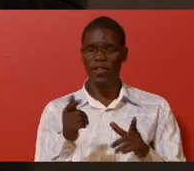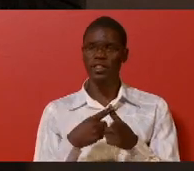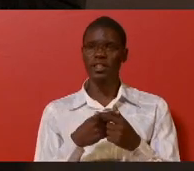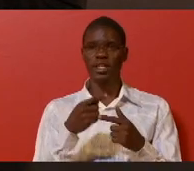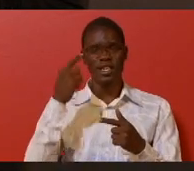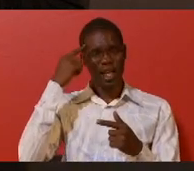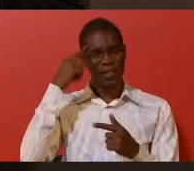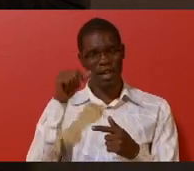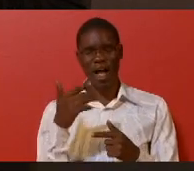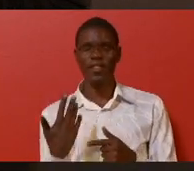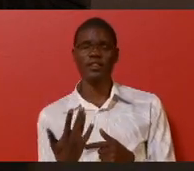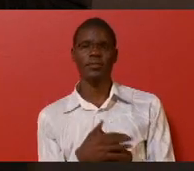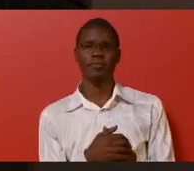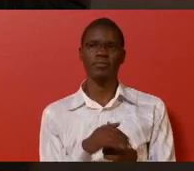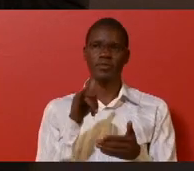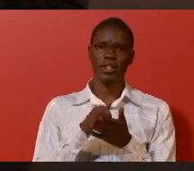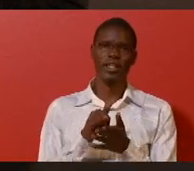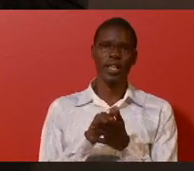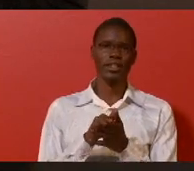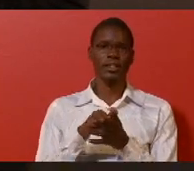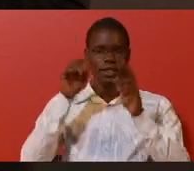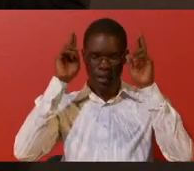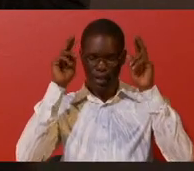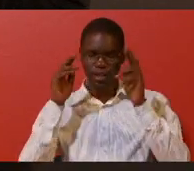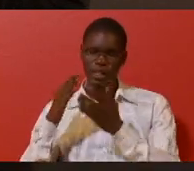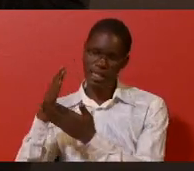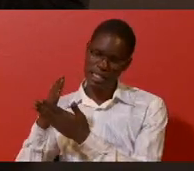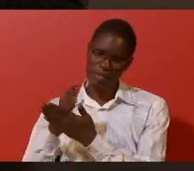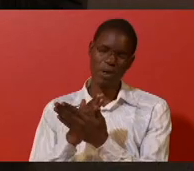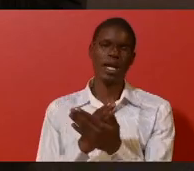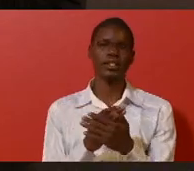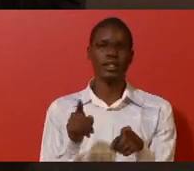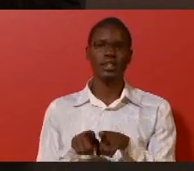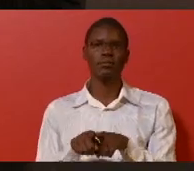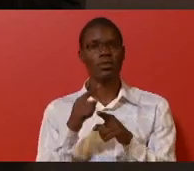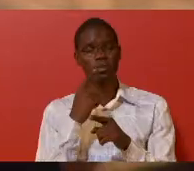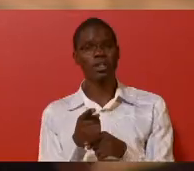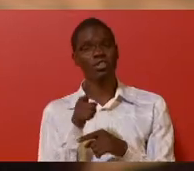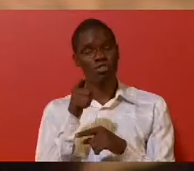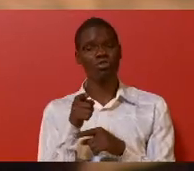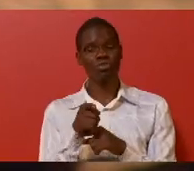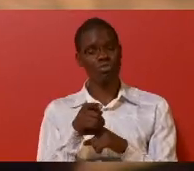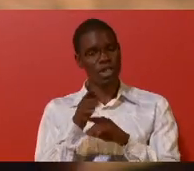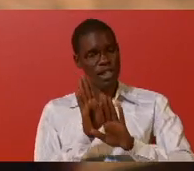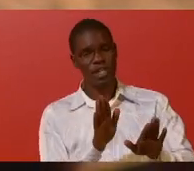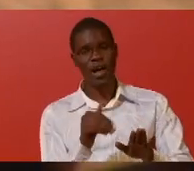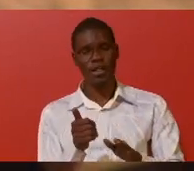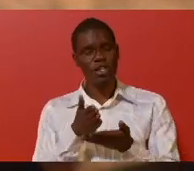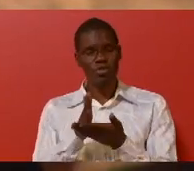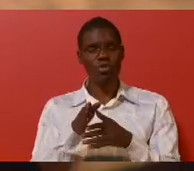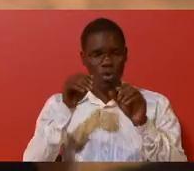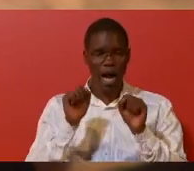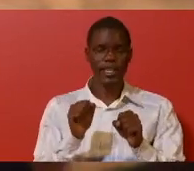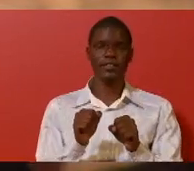someplace else. That's Satan's plan. That's Satan's plan. It says you should only refuse one another by